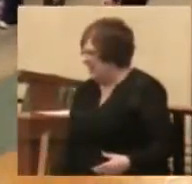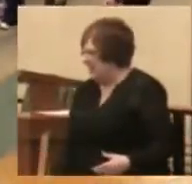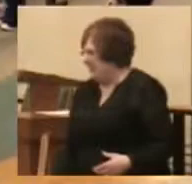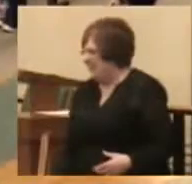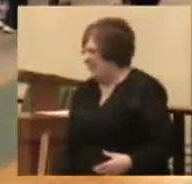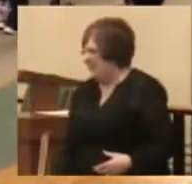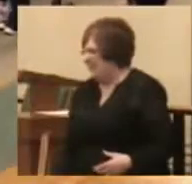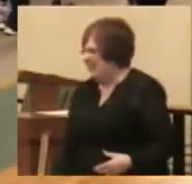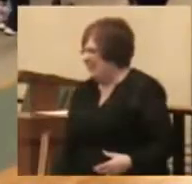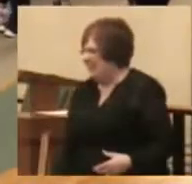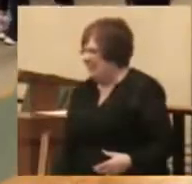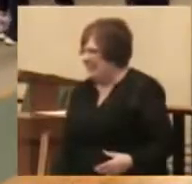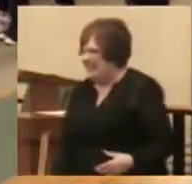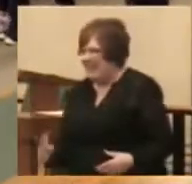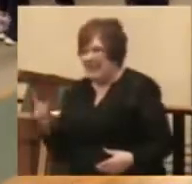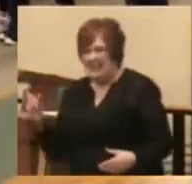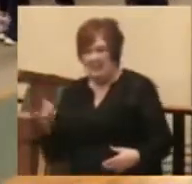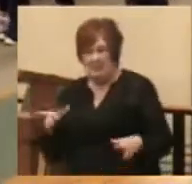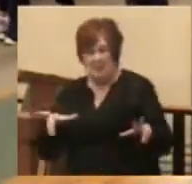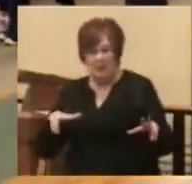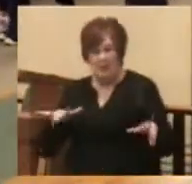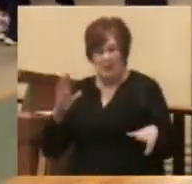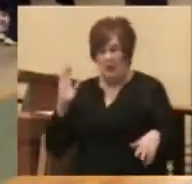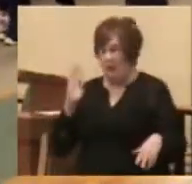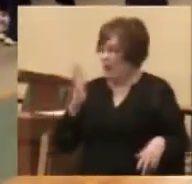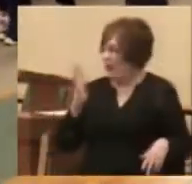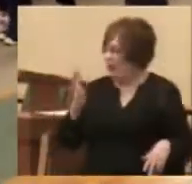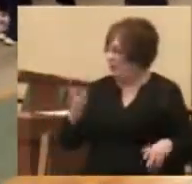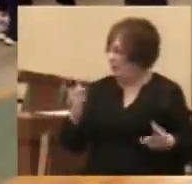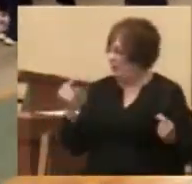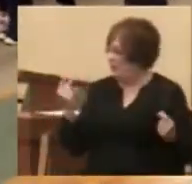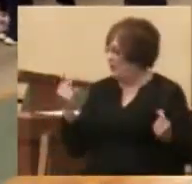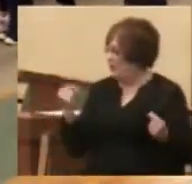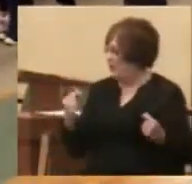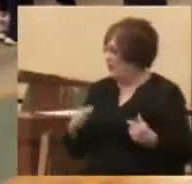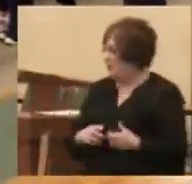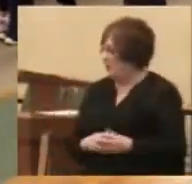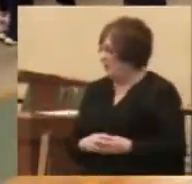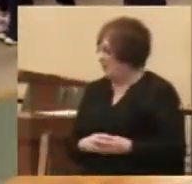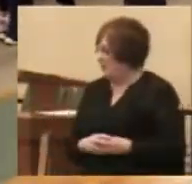So if somebody were going to walk right through you, what would you be doing?